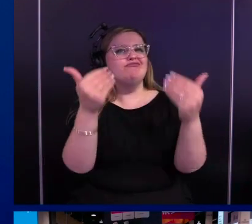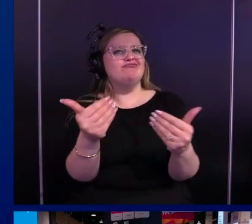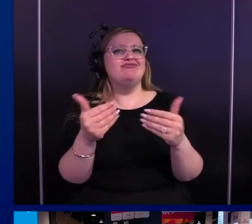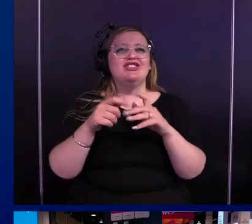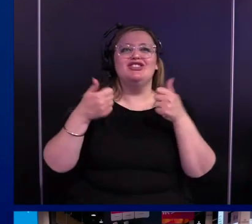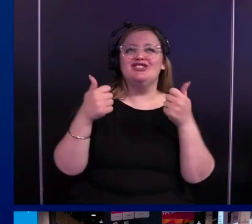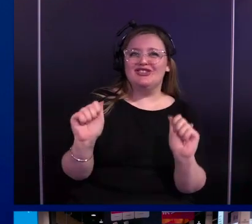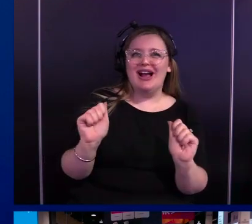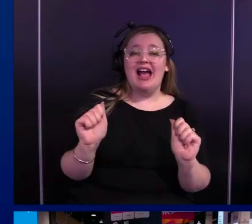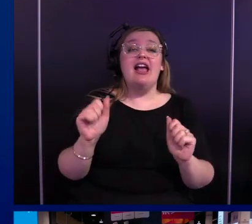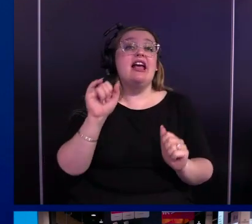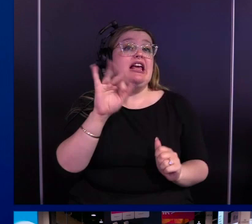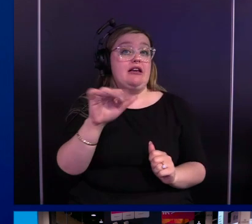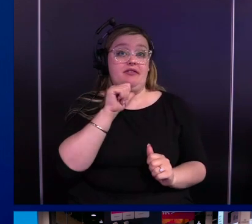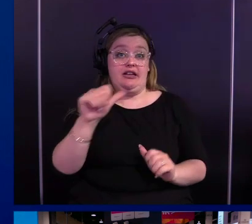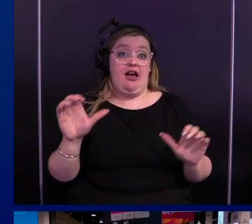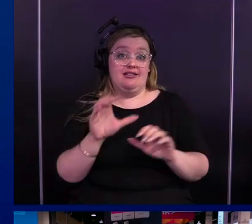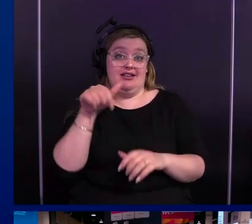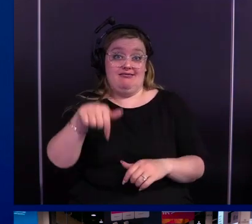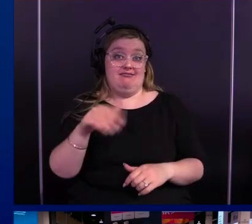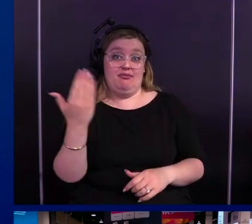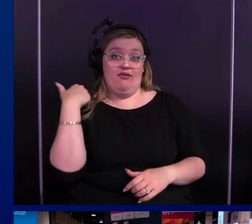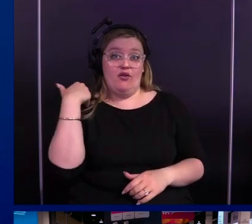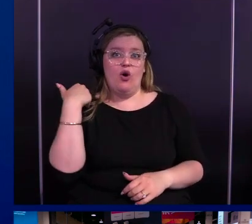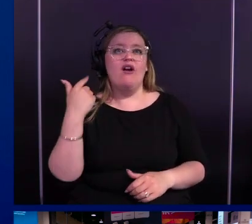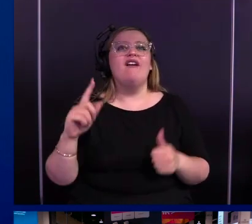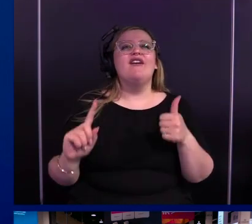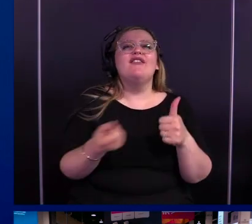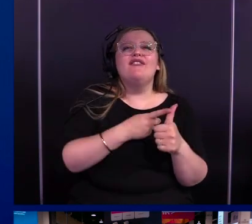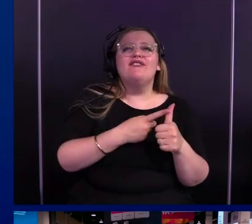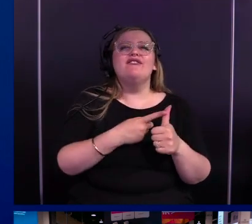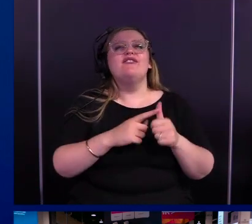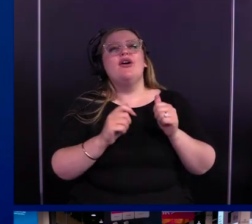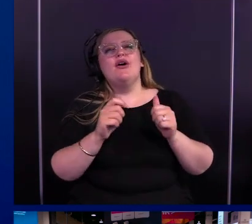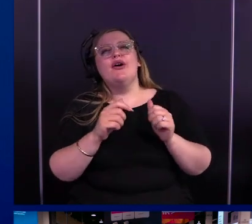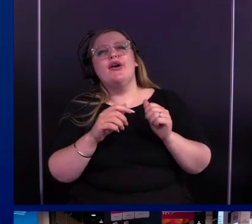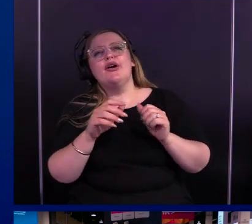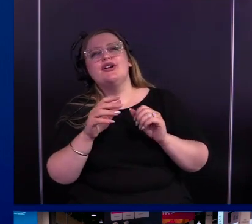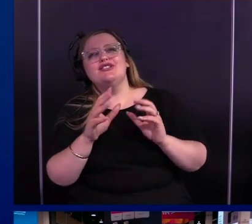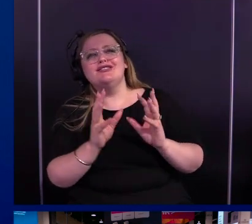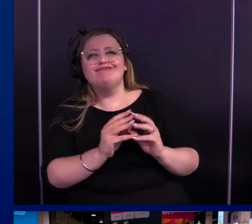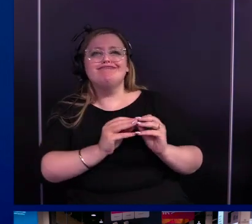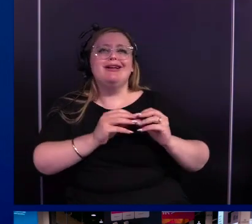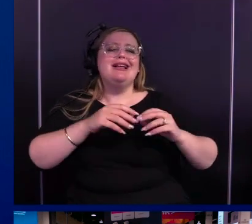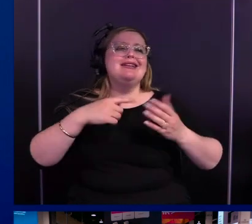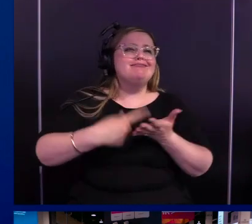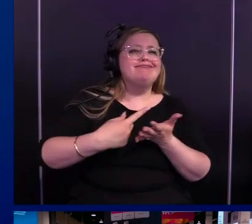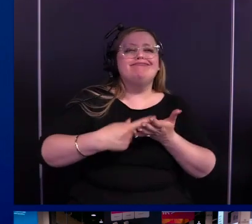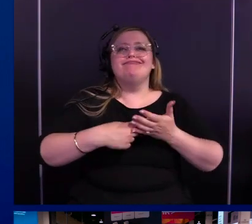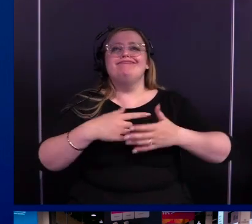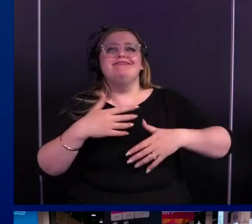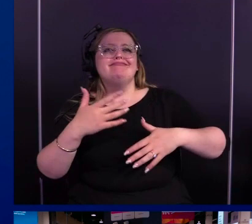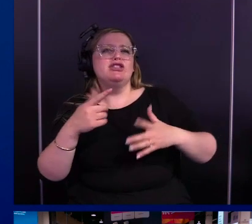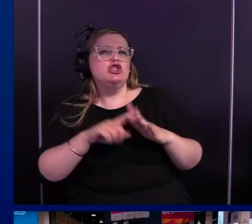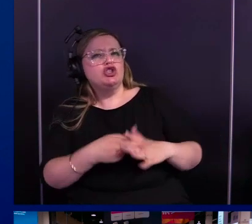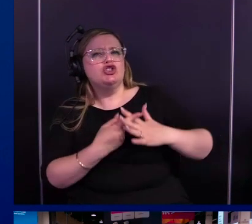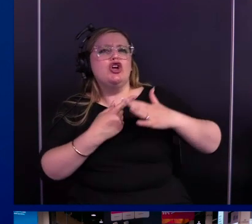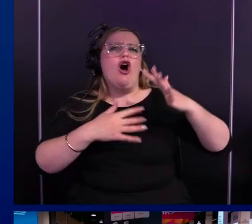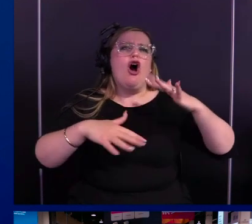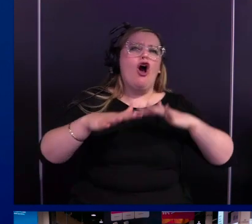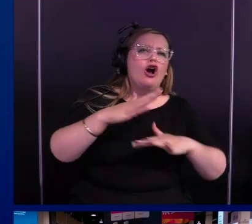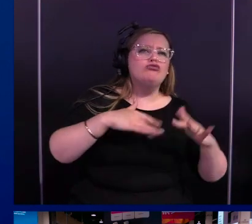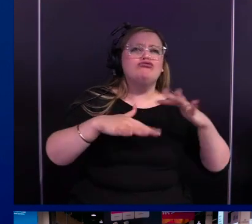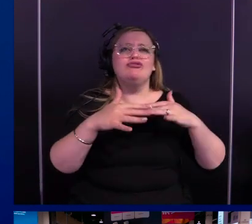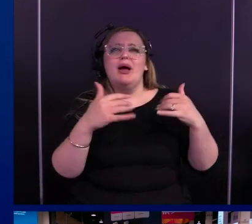Jam before, in the first episode, we're going to give you a lot of the walkthrough, how to get started, and just jump in and play. And then each of the